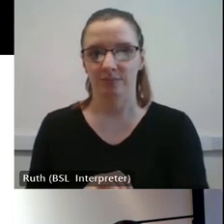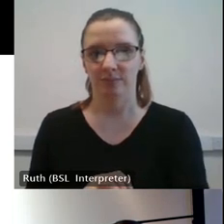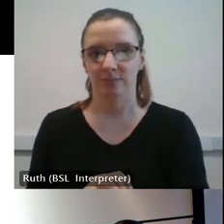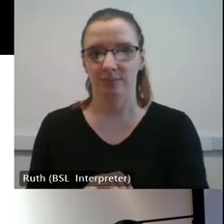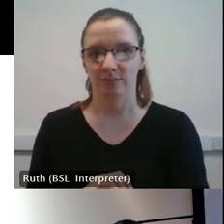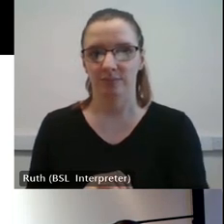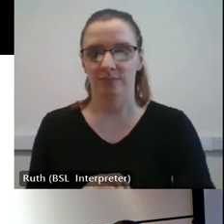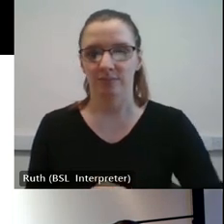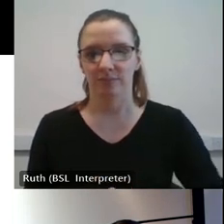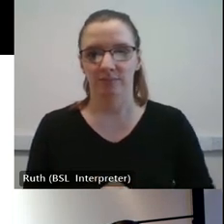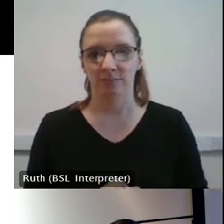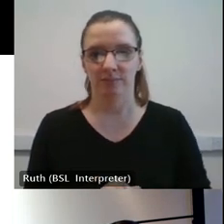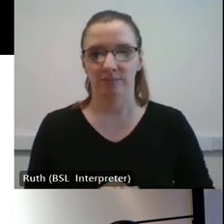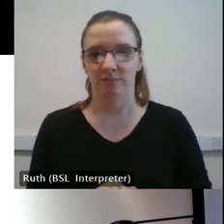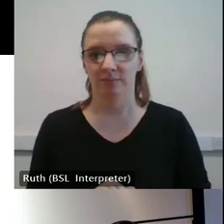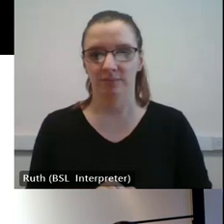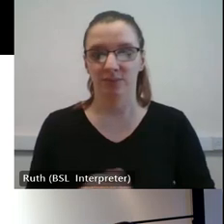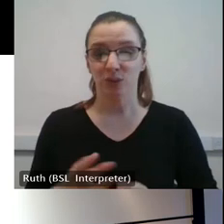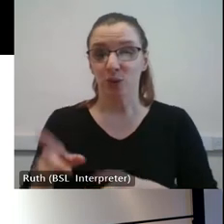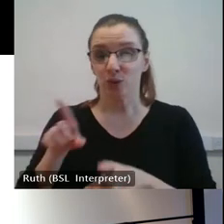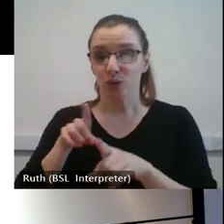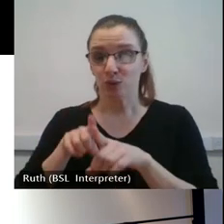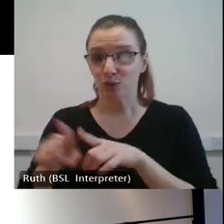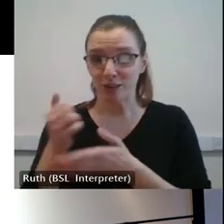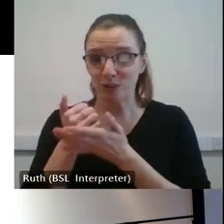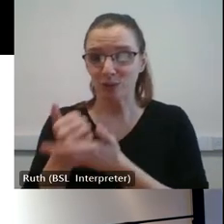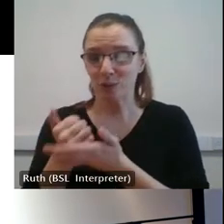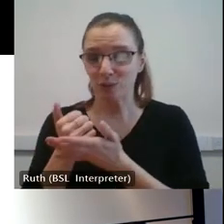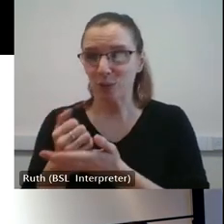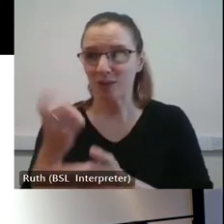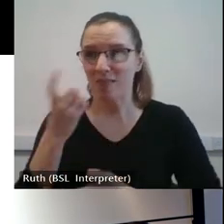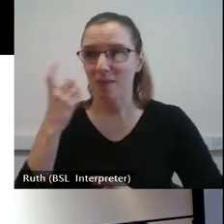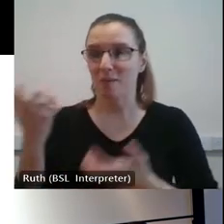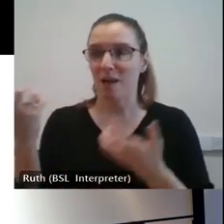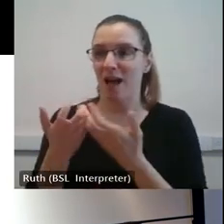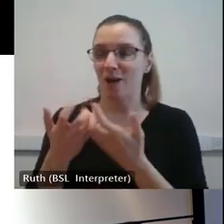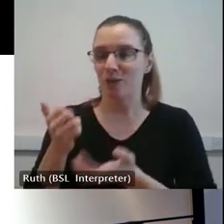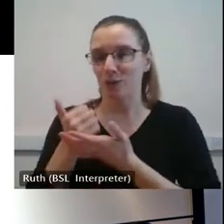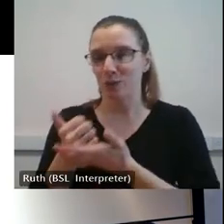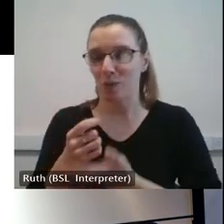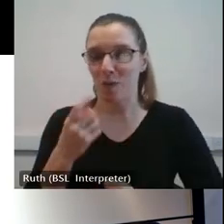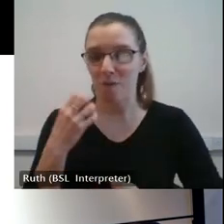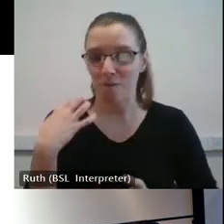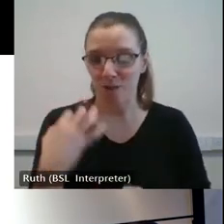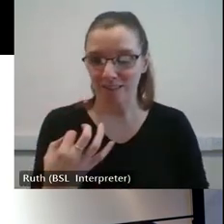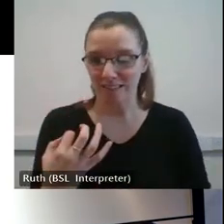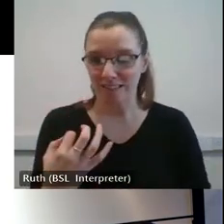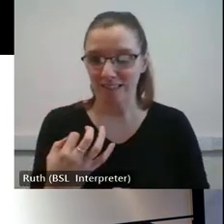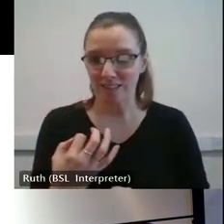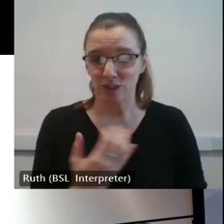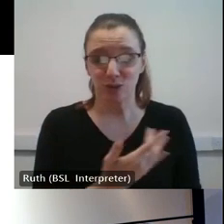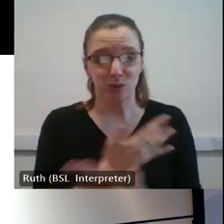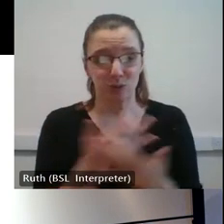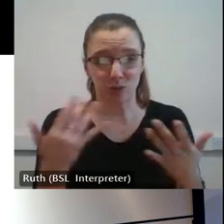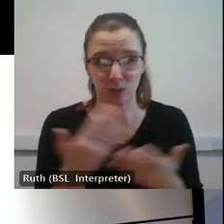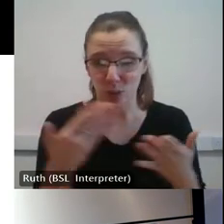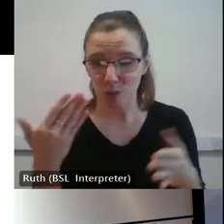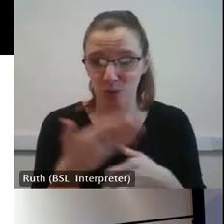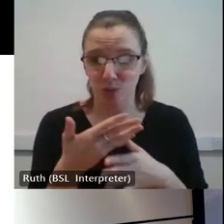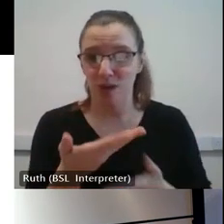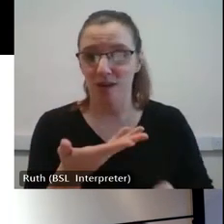our experience of, you know, trying to support, how do you support these volunteers? There's so much that they offer. There is so much,